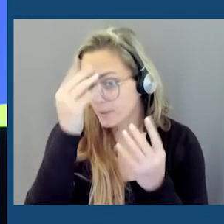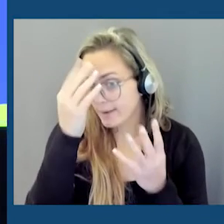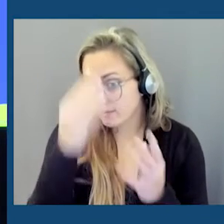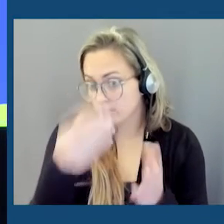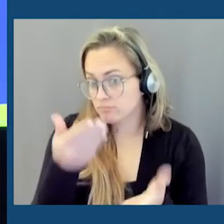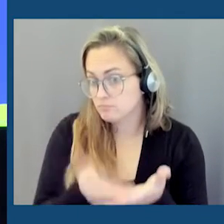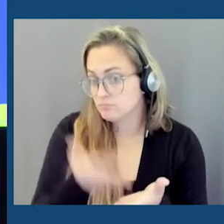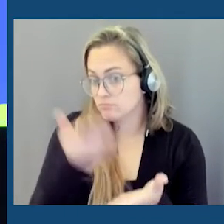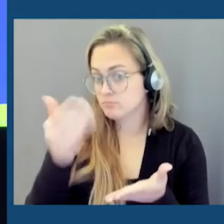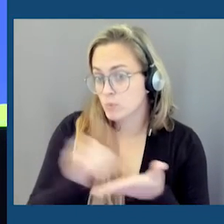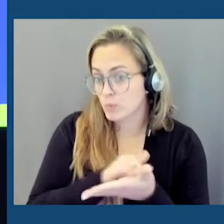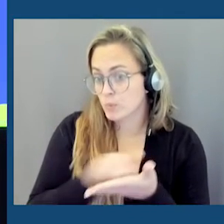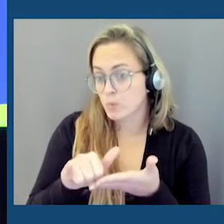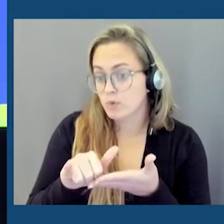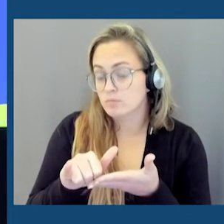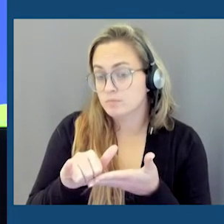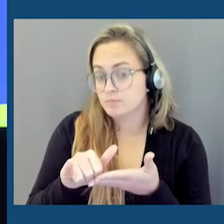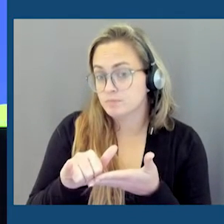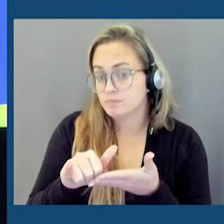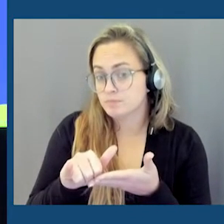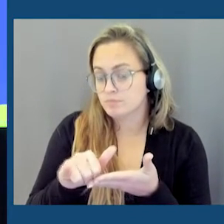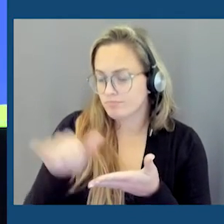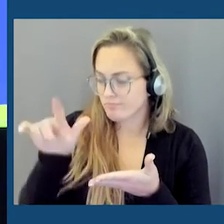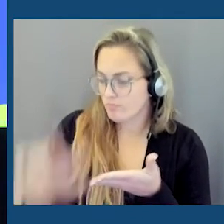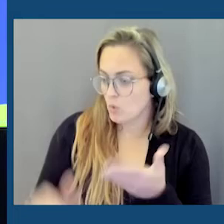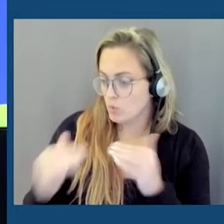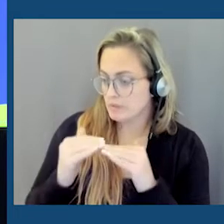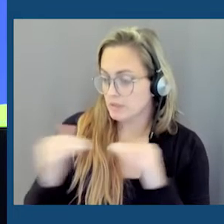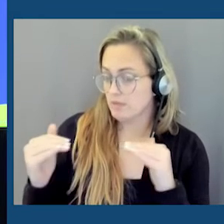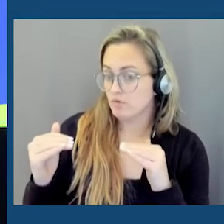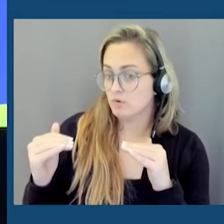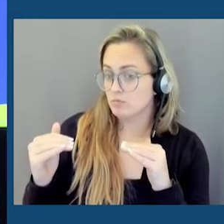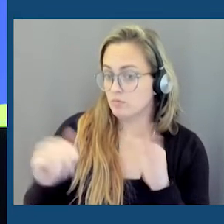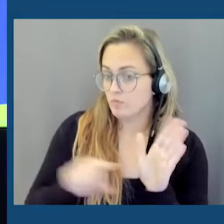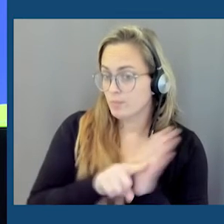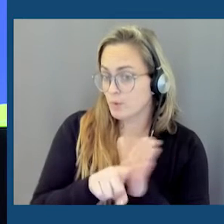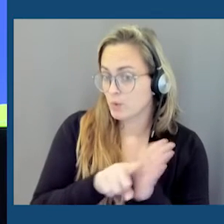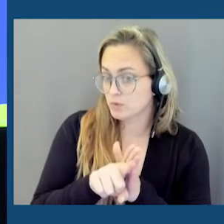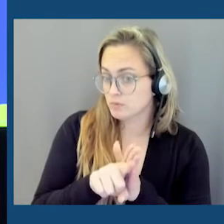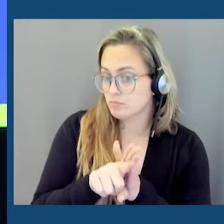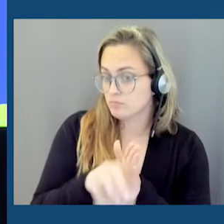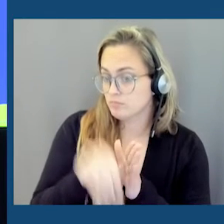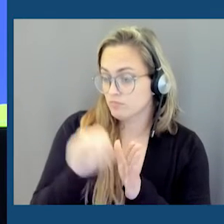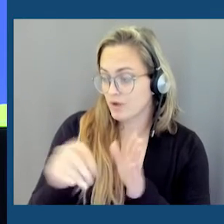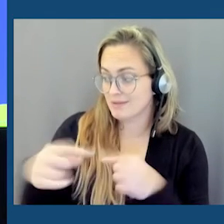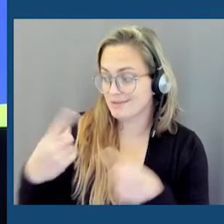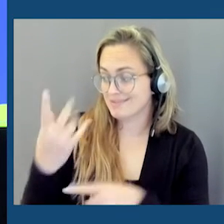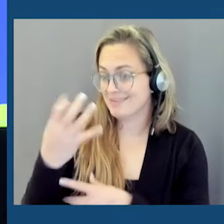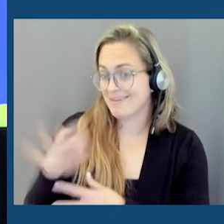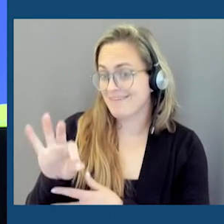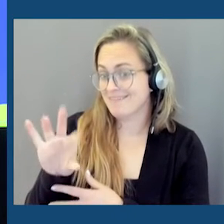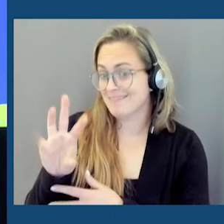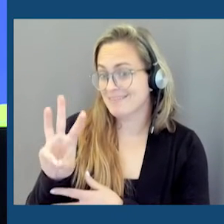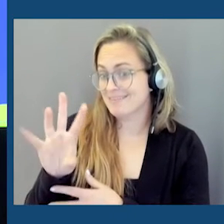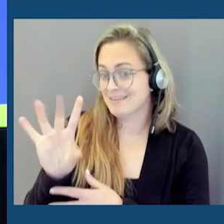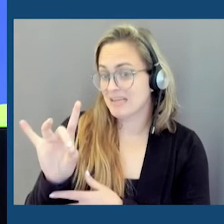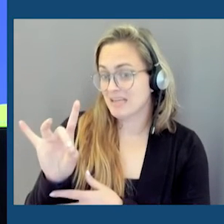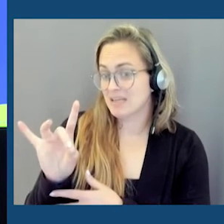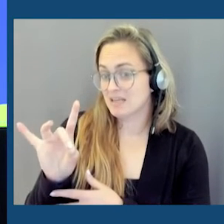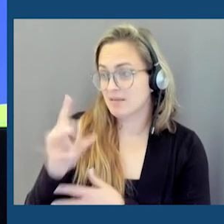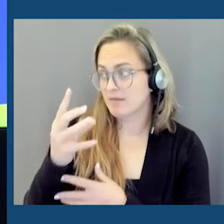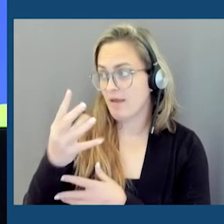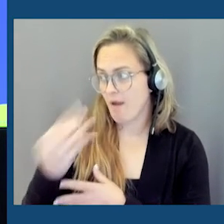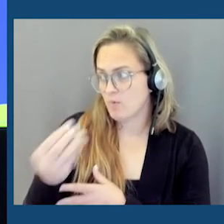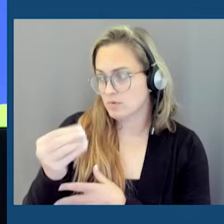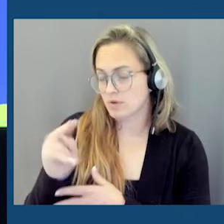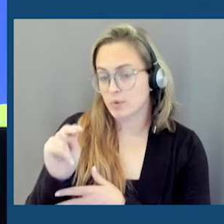York, we had the lowest level in murder rate since 1968 outside New York City for the